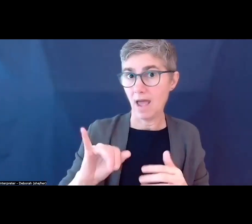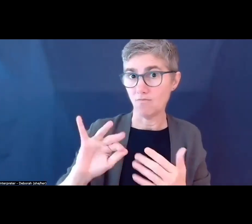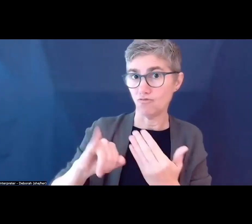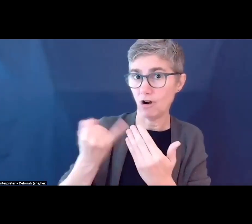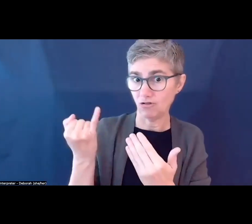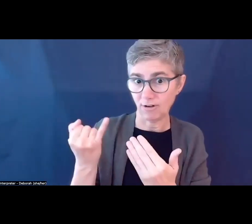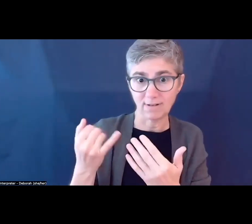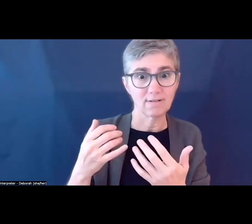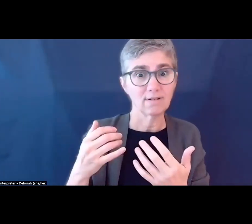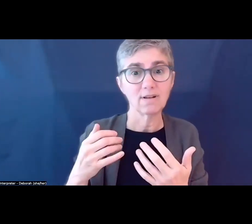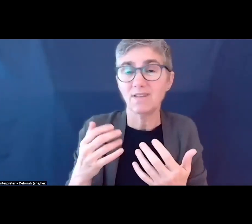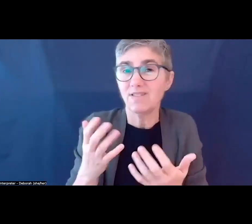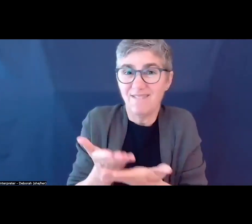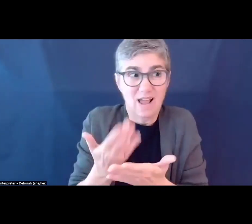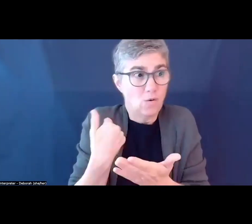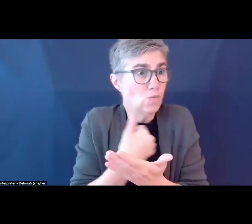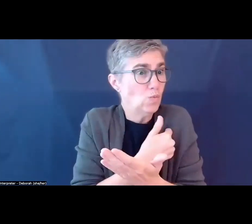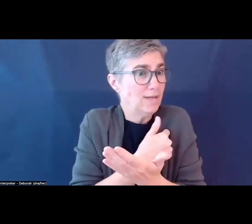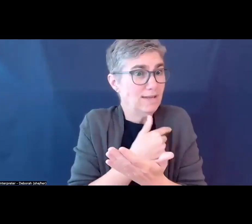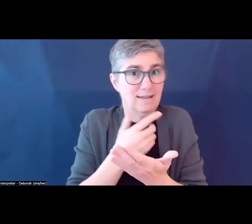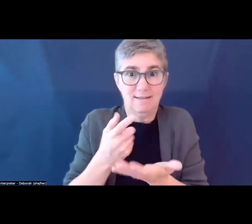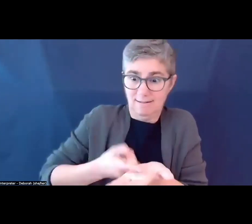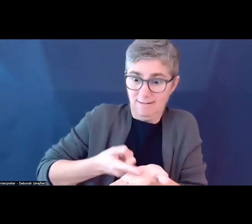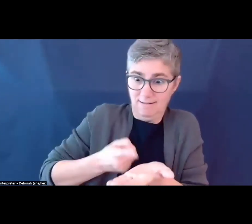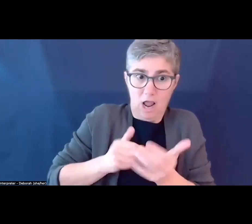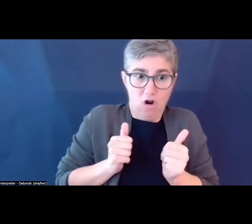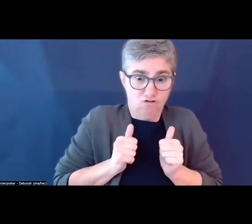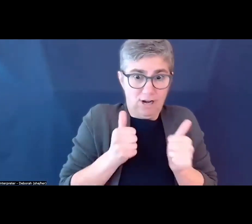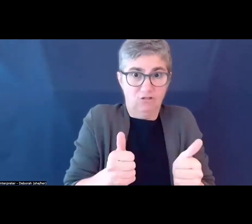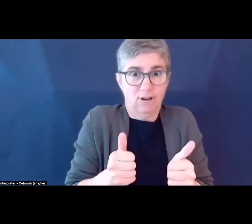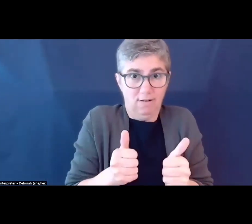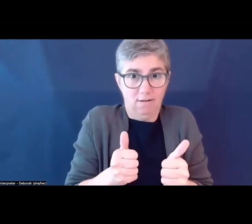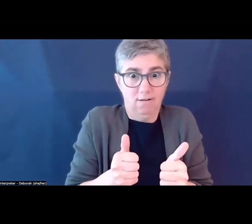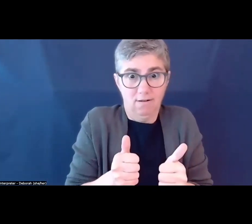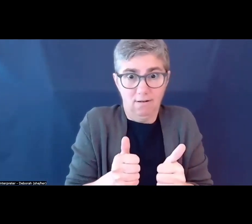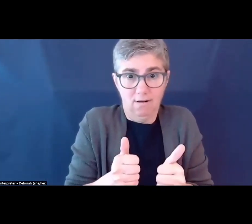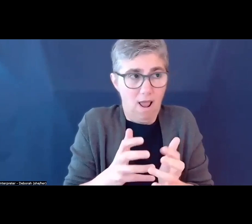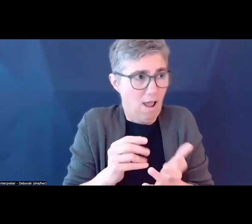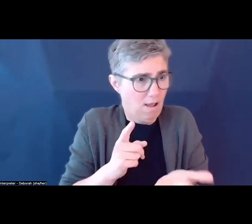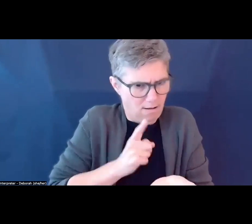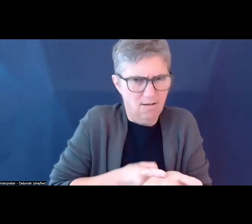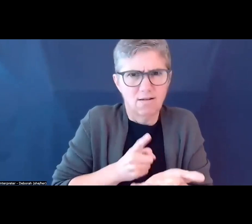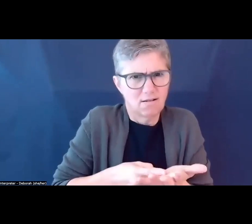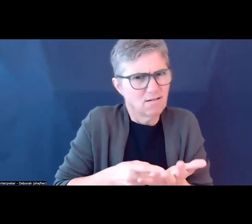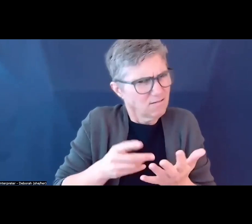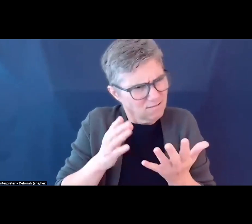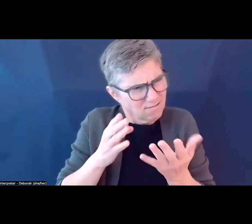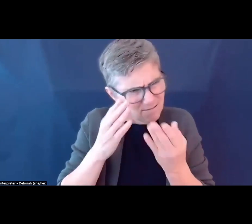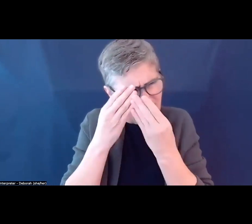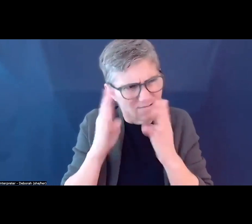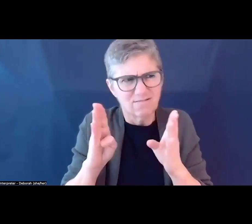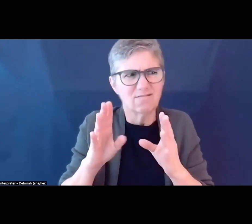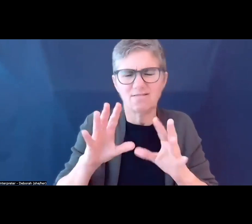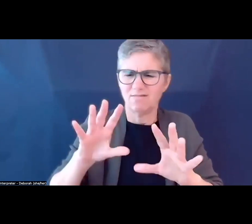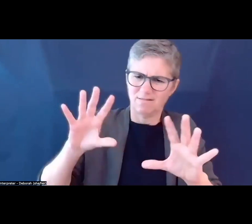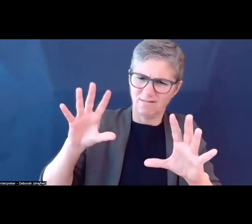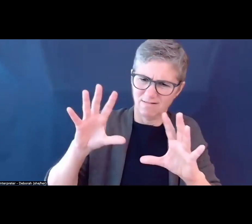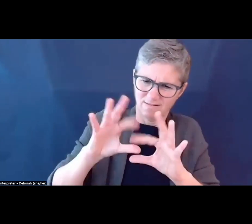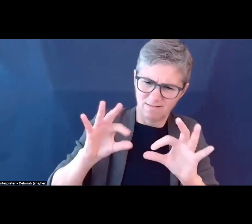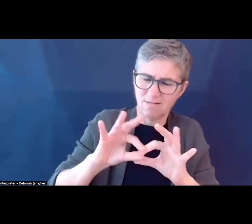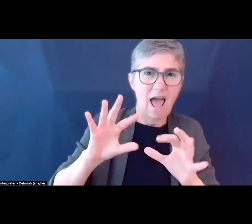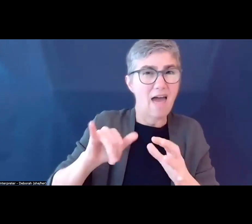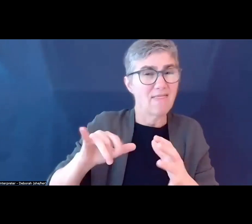The fact that we are discussing aggression at the workplace and that administration or